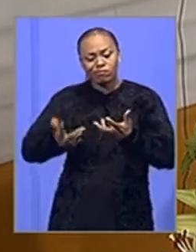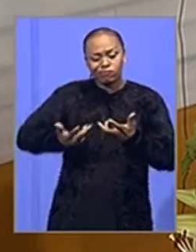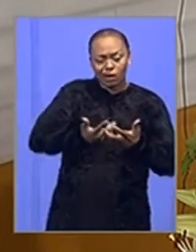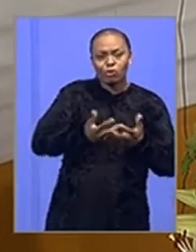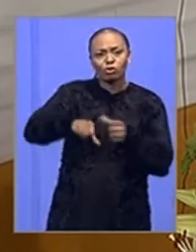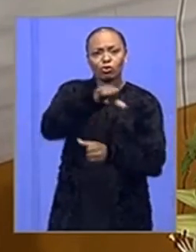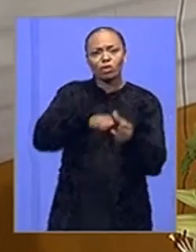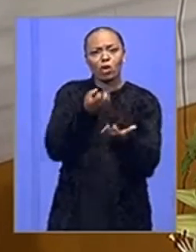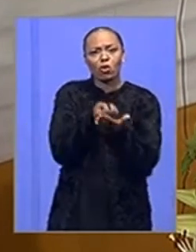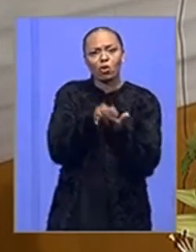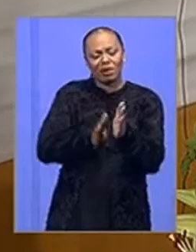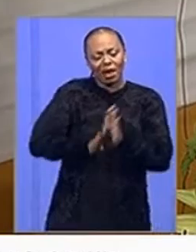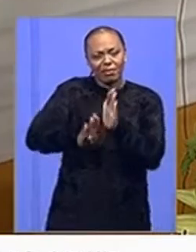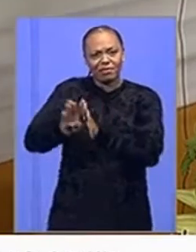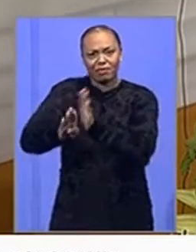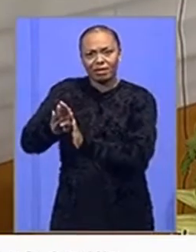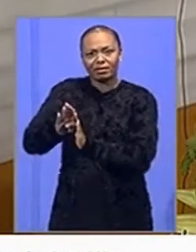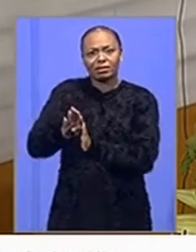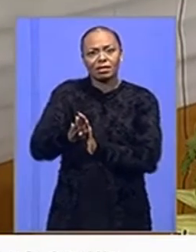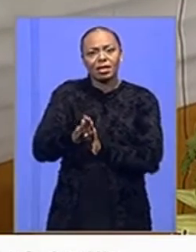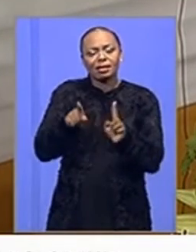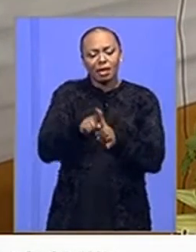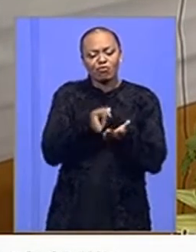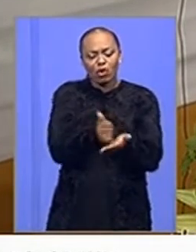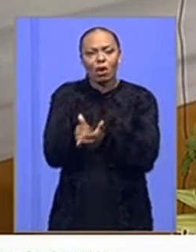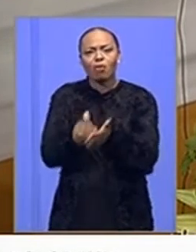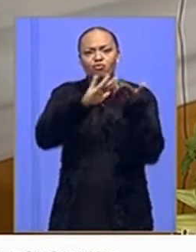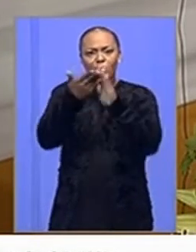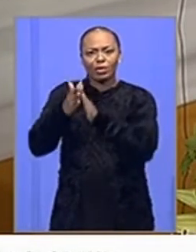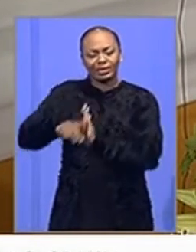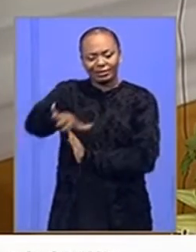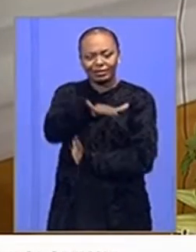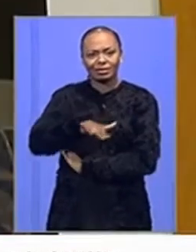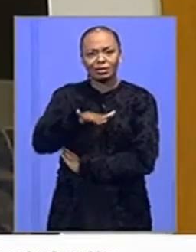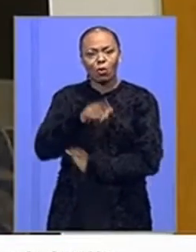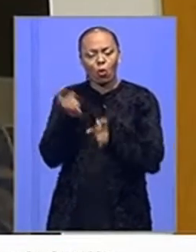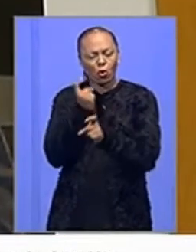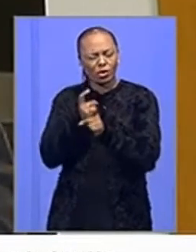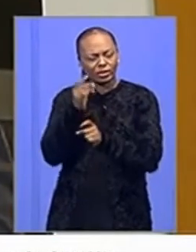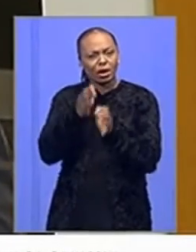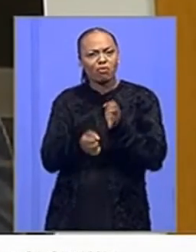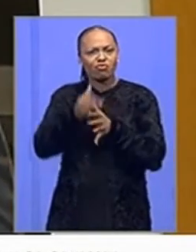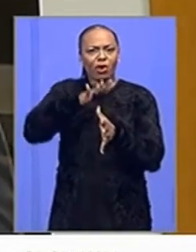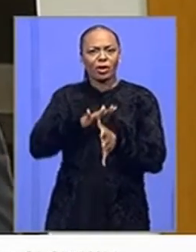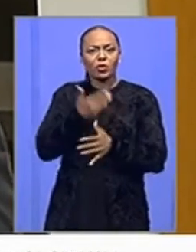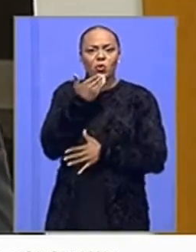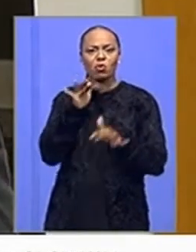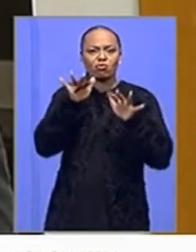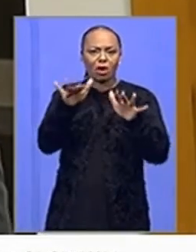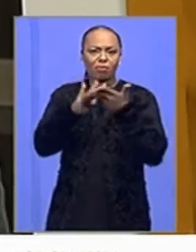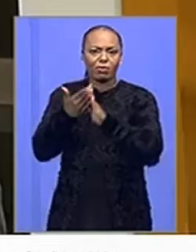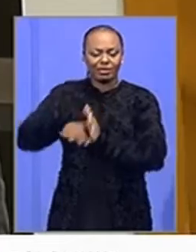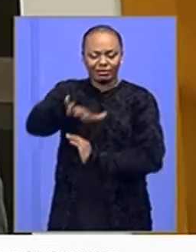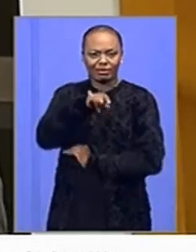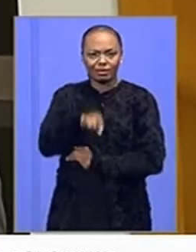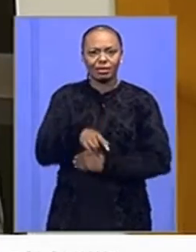social and economic upliftment of our people was paramount in his mind. Monghadi Filtane ibile setho sa